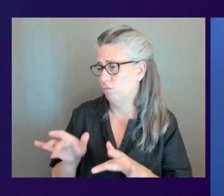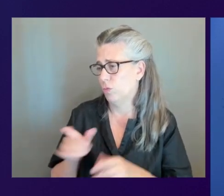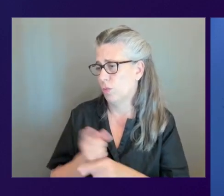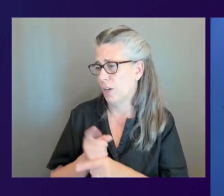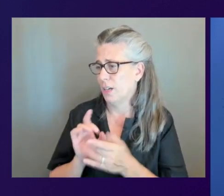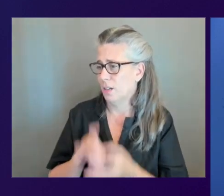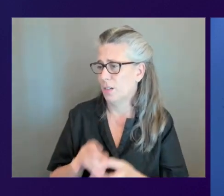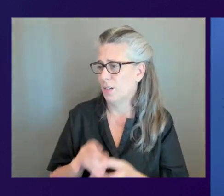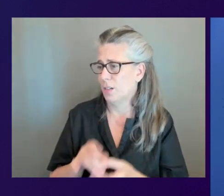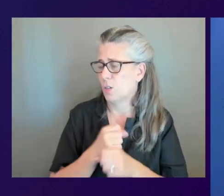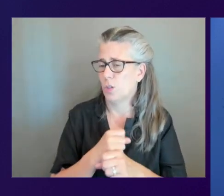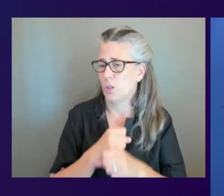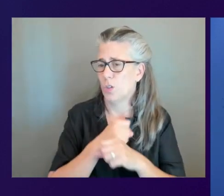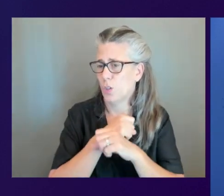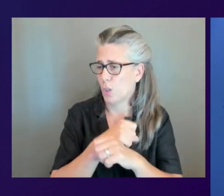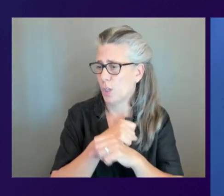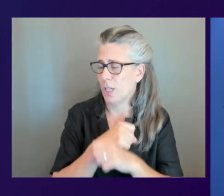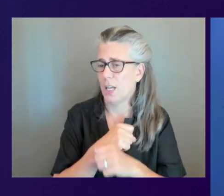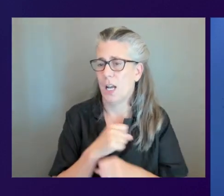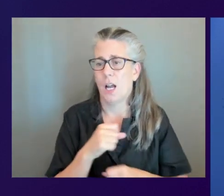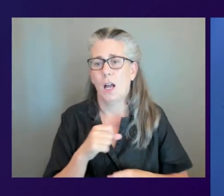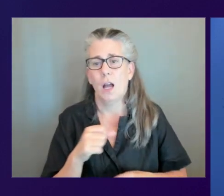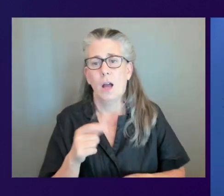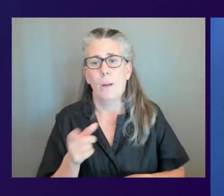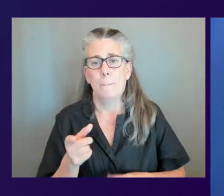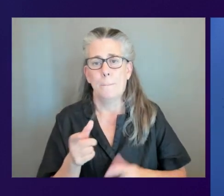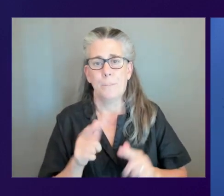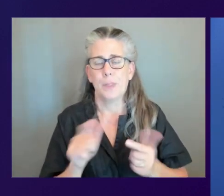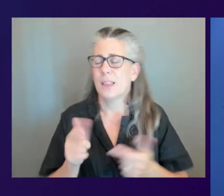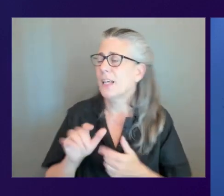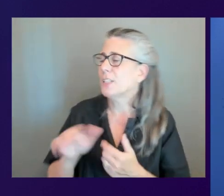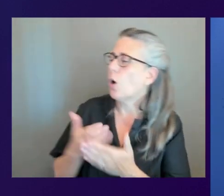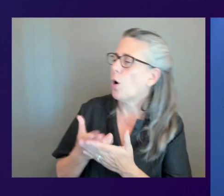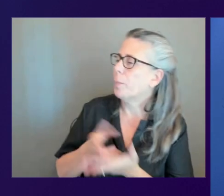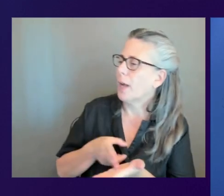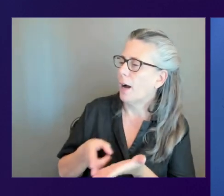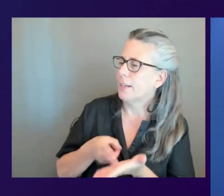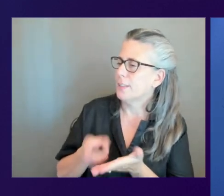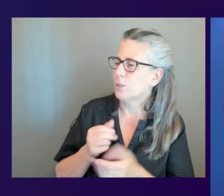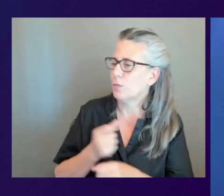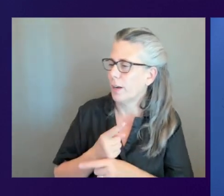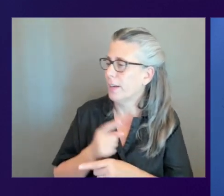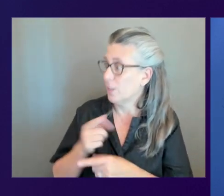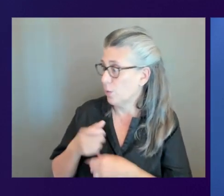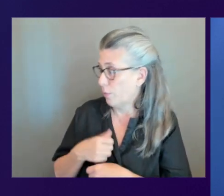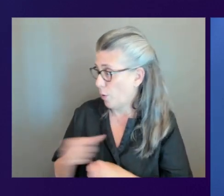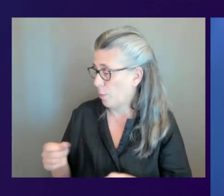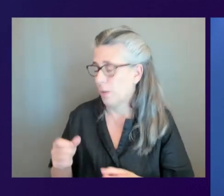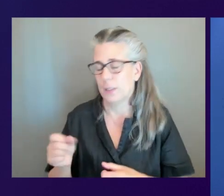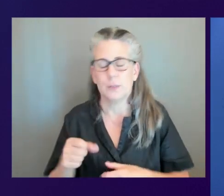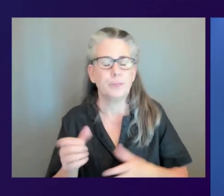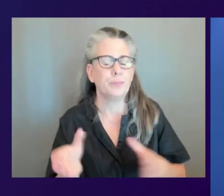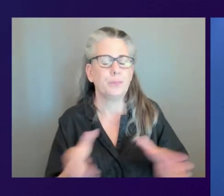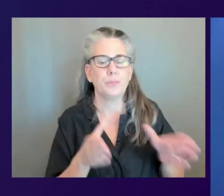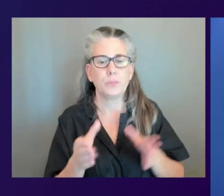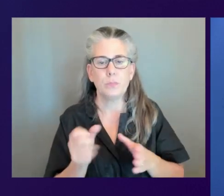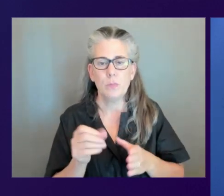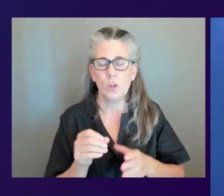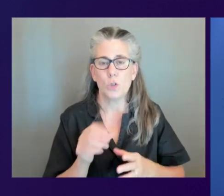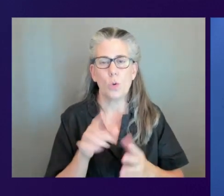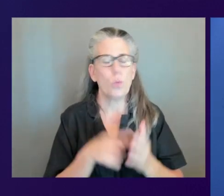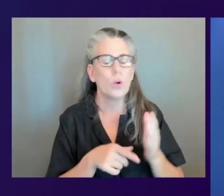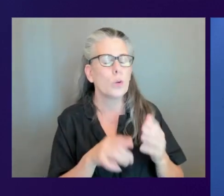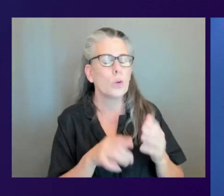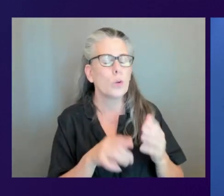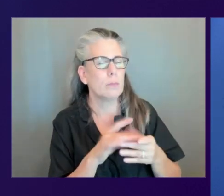in. Join I me. appreciate it. Join me on Let's my- all be honest, right? Yeah. Yeah. Okay. So what are we facing Yeah, in terms exactly. of attack vectors in a